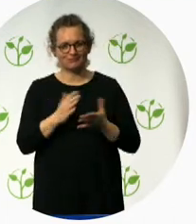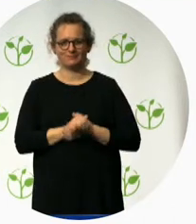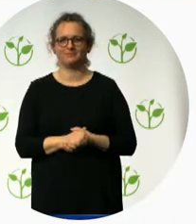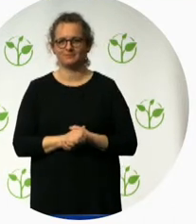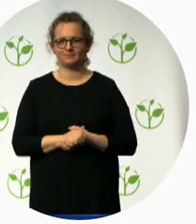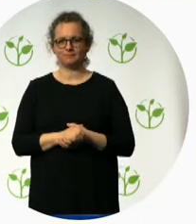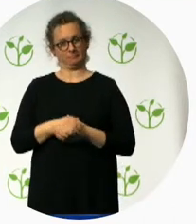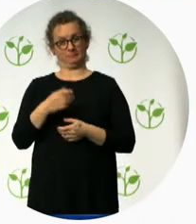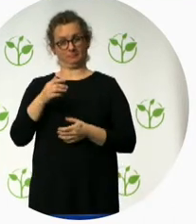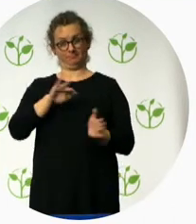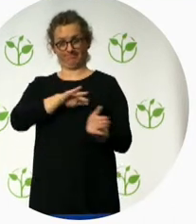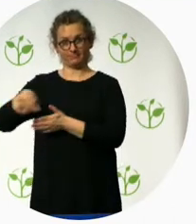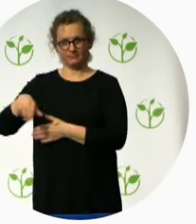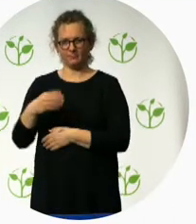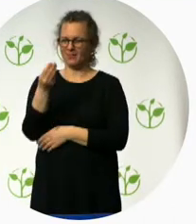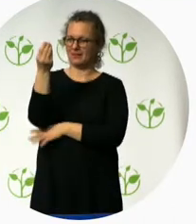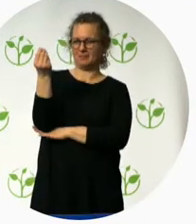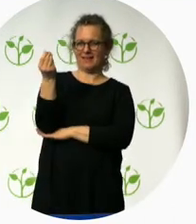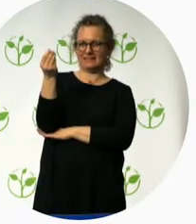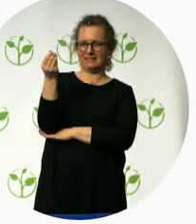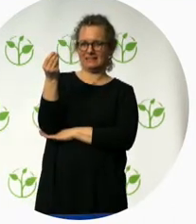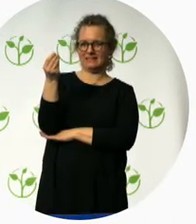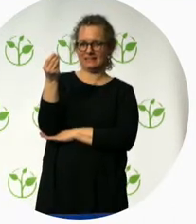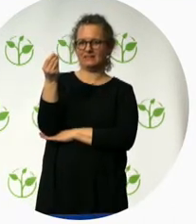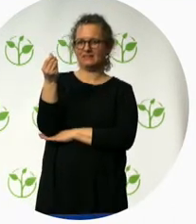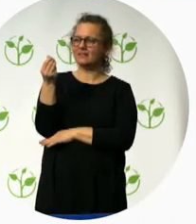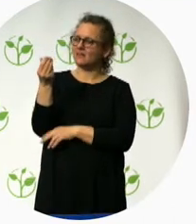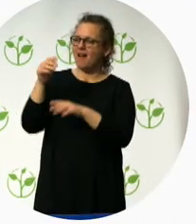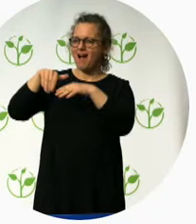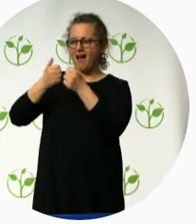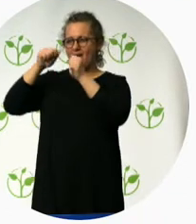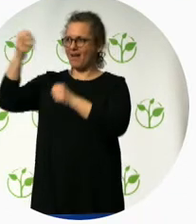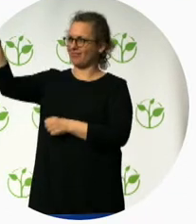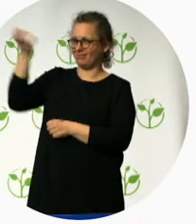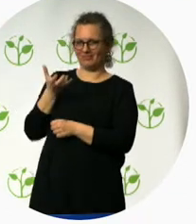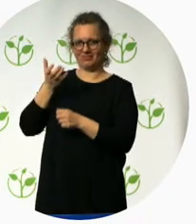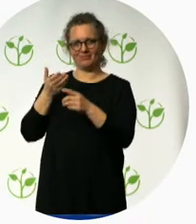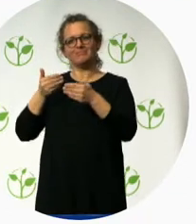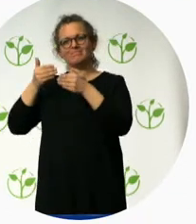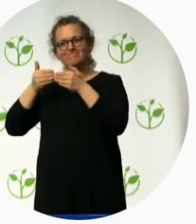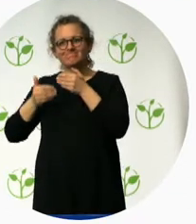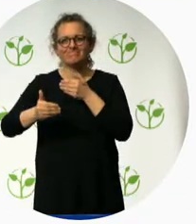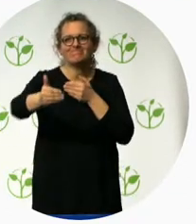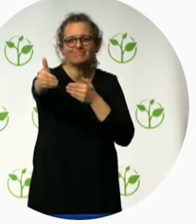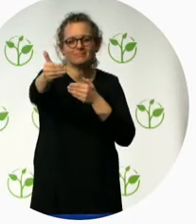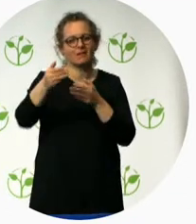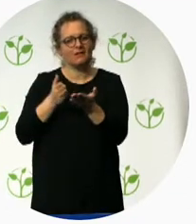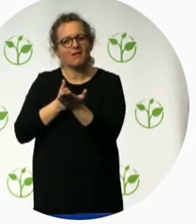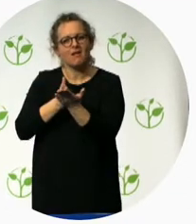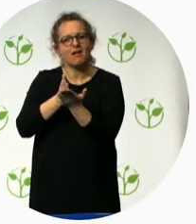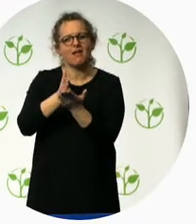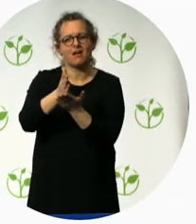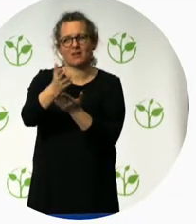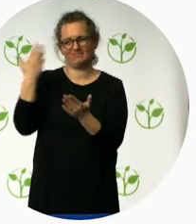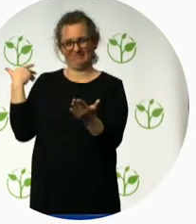we have support from the European Union with the 1.5 million, Austria Development Corporation